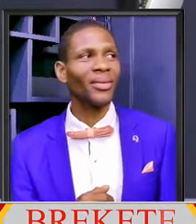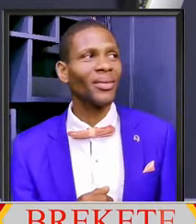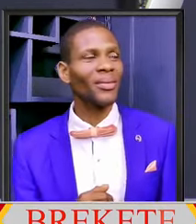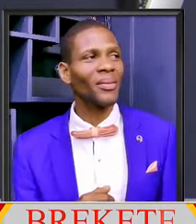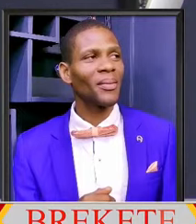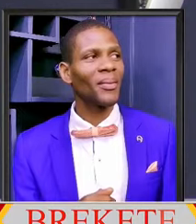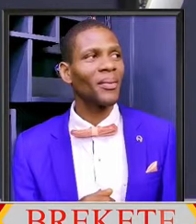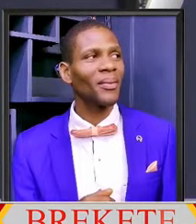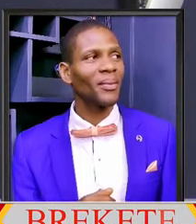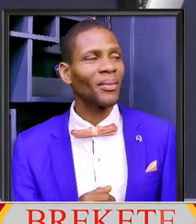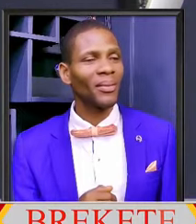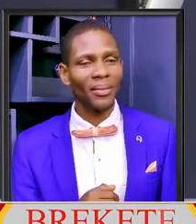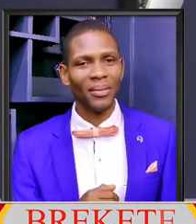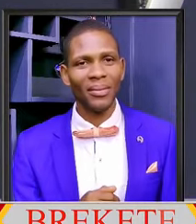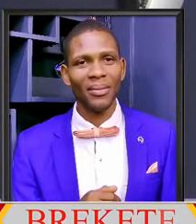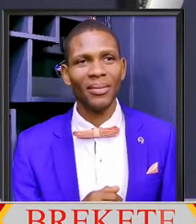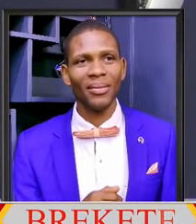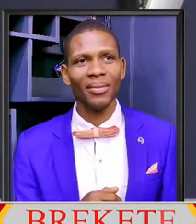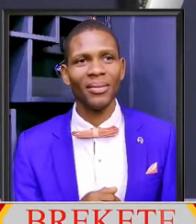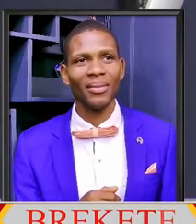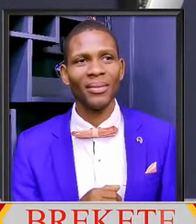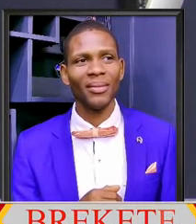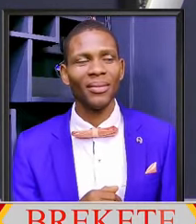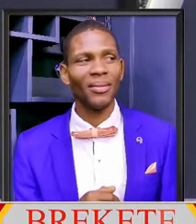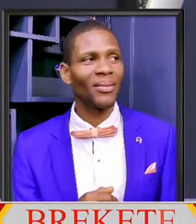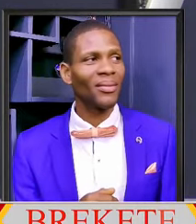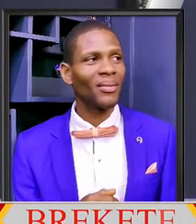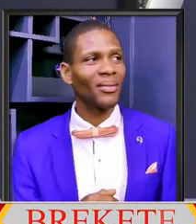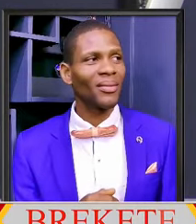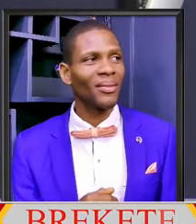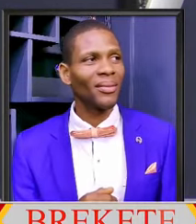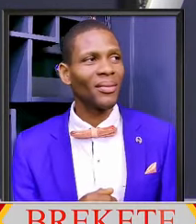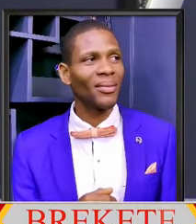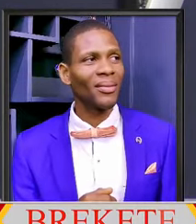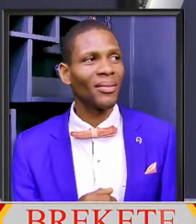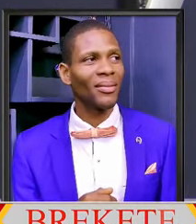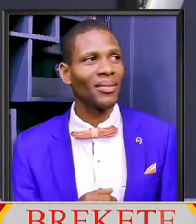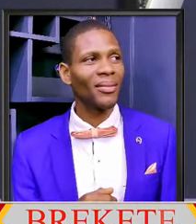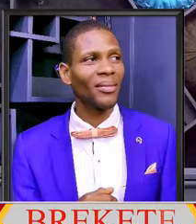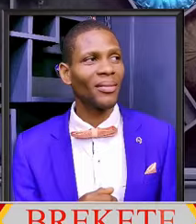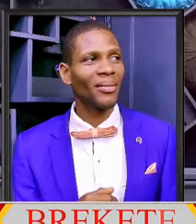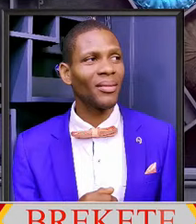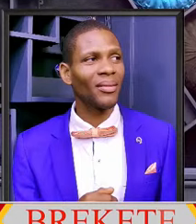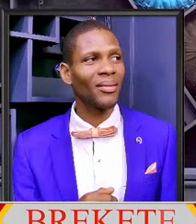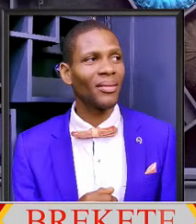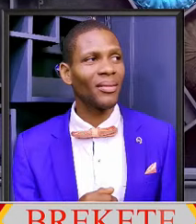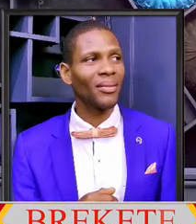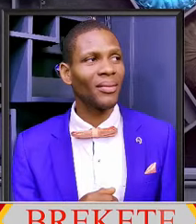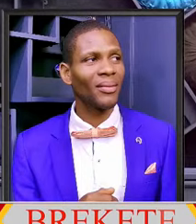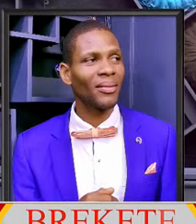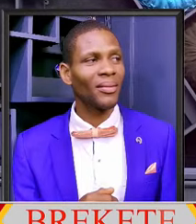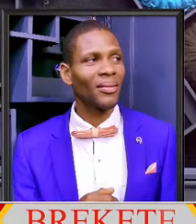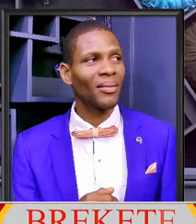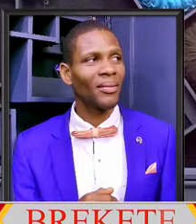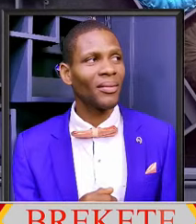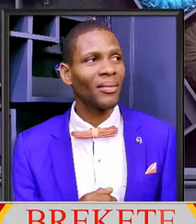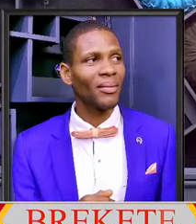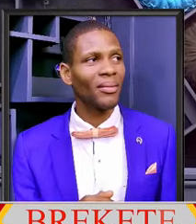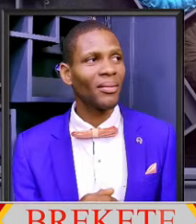na. Nje bosoko. Eba. E. Kasa.